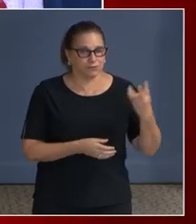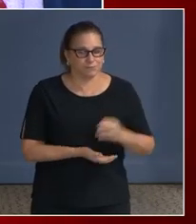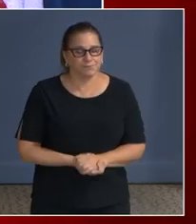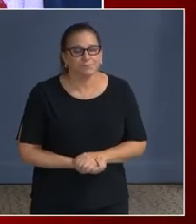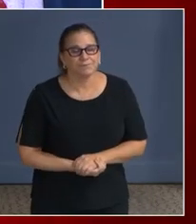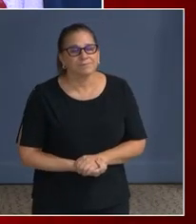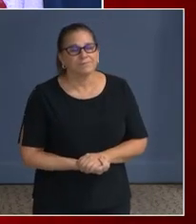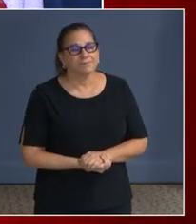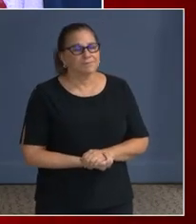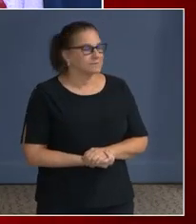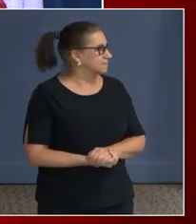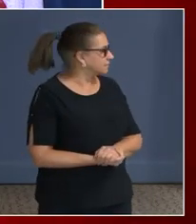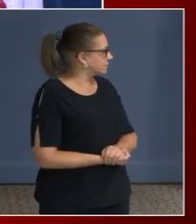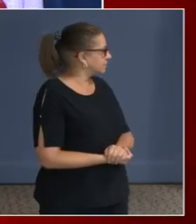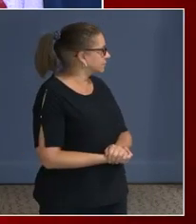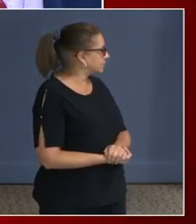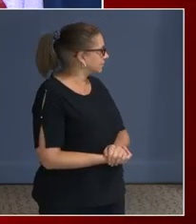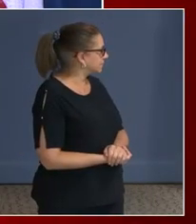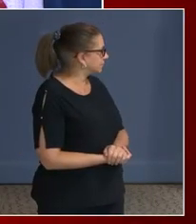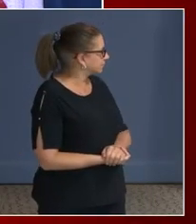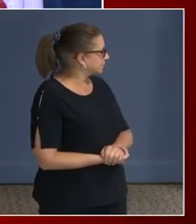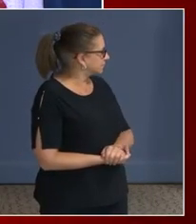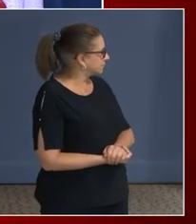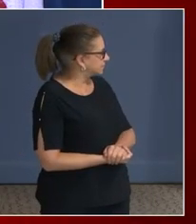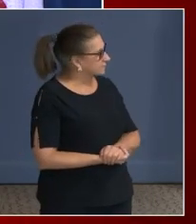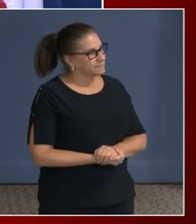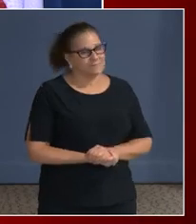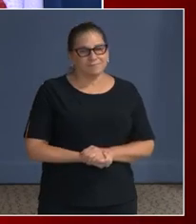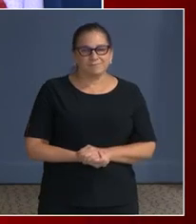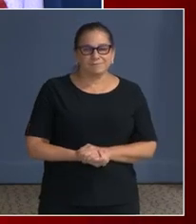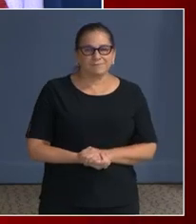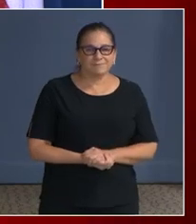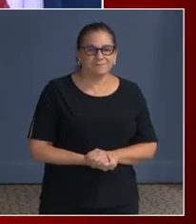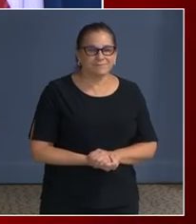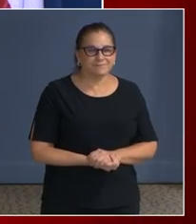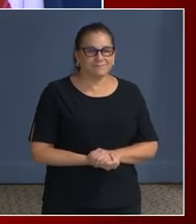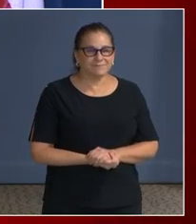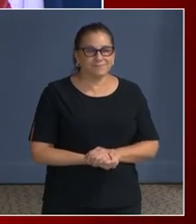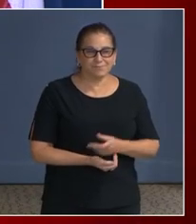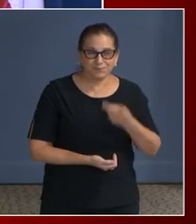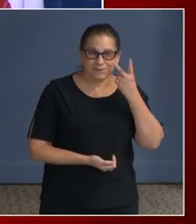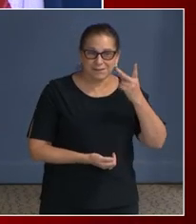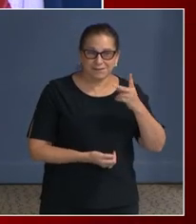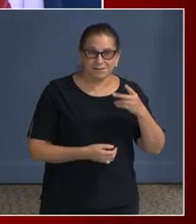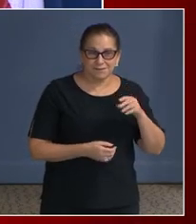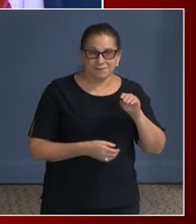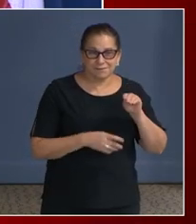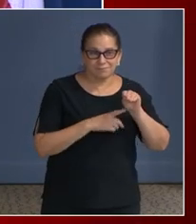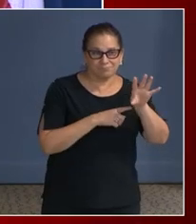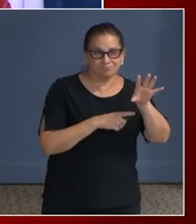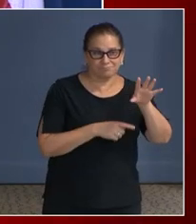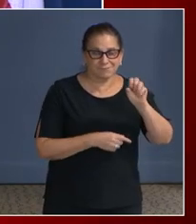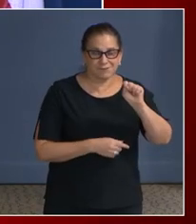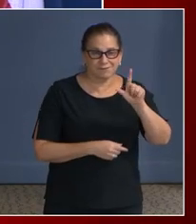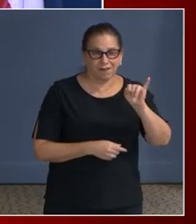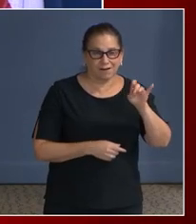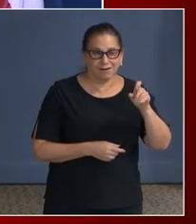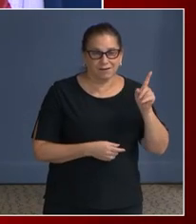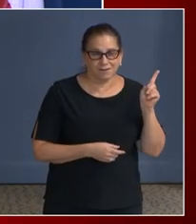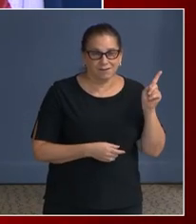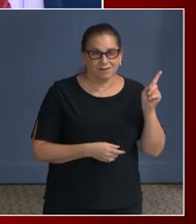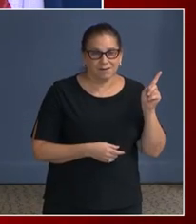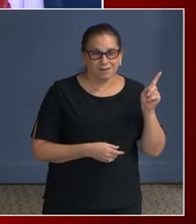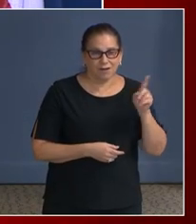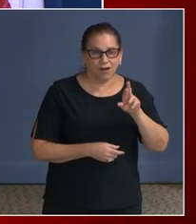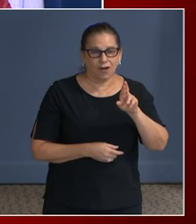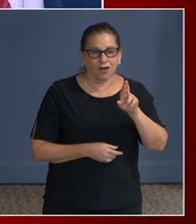Thank you, Mayor Bowser. What you see here is some of the RNC sites that we